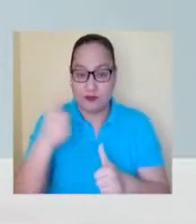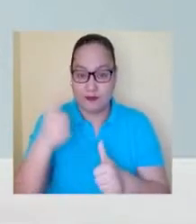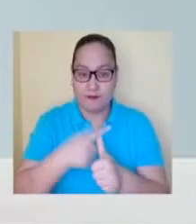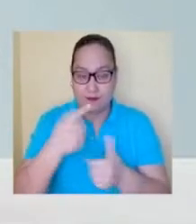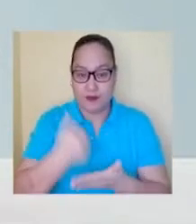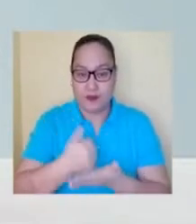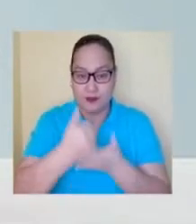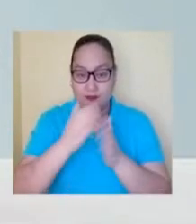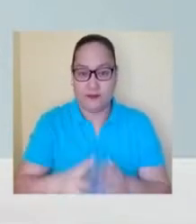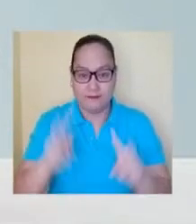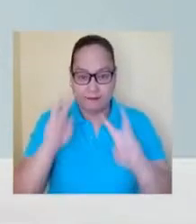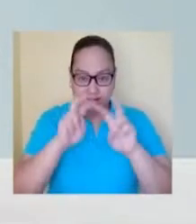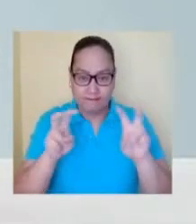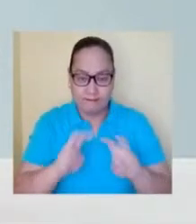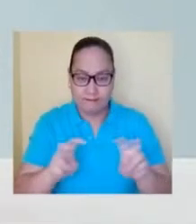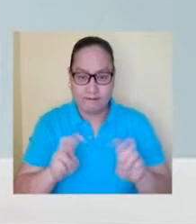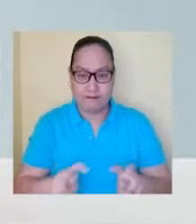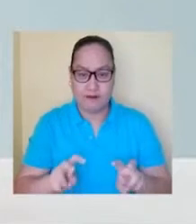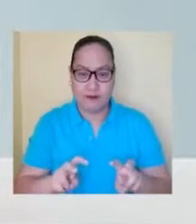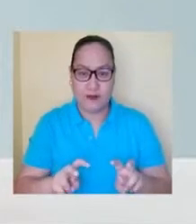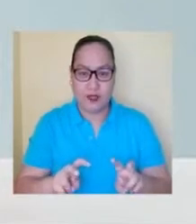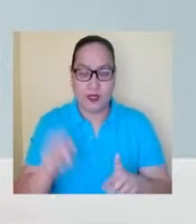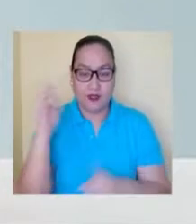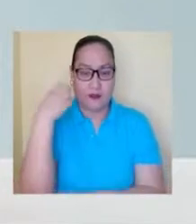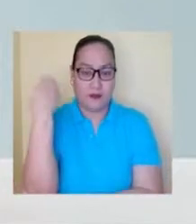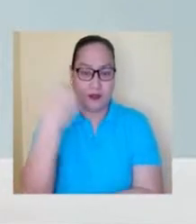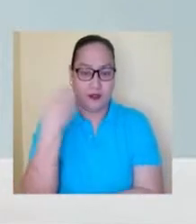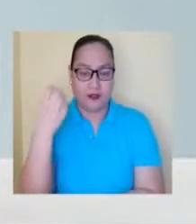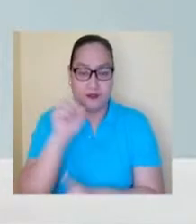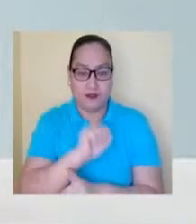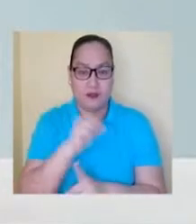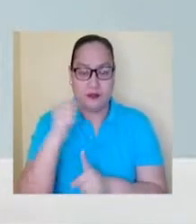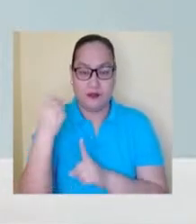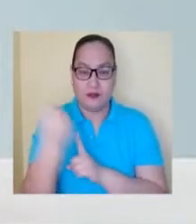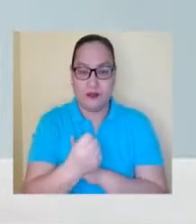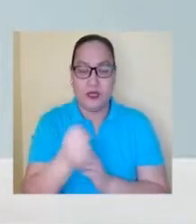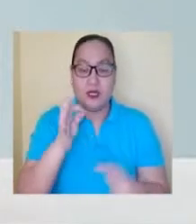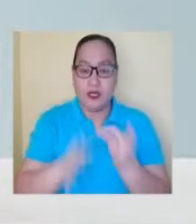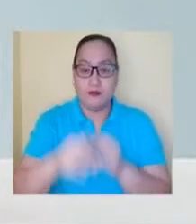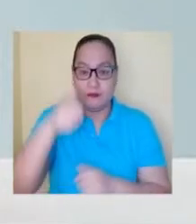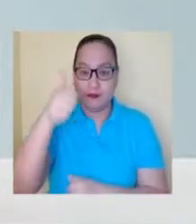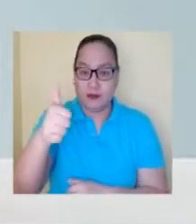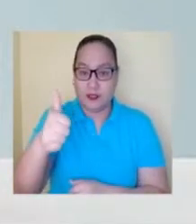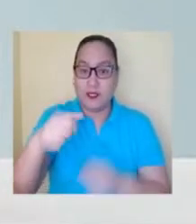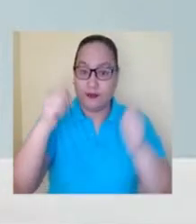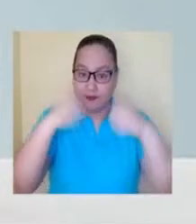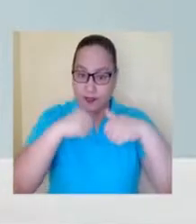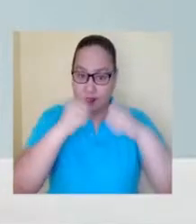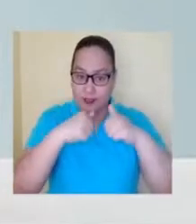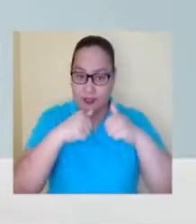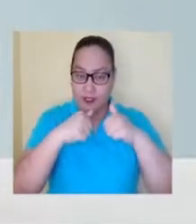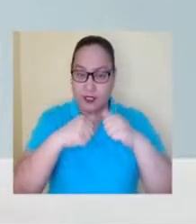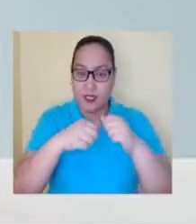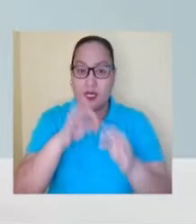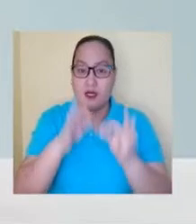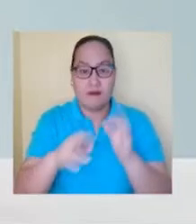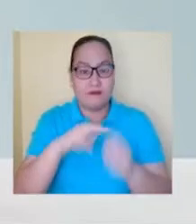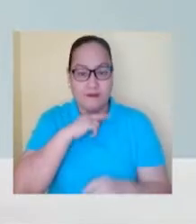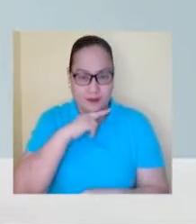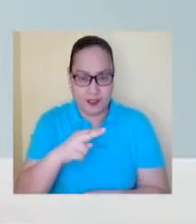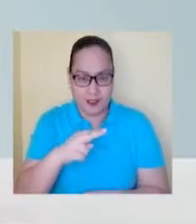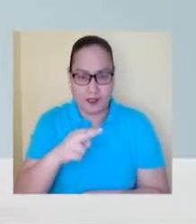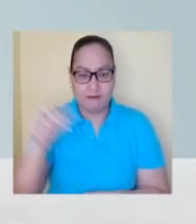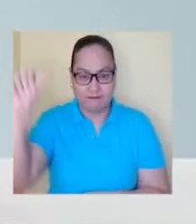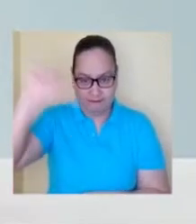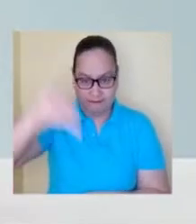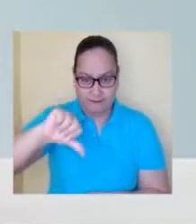Analyze the emergency situations and click thumbs up if you agree with what they did. If you disagree, click